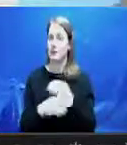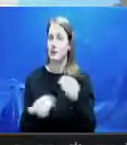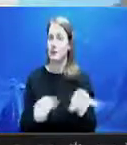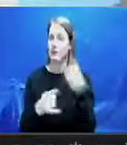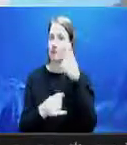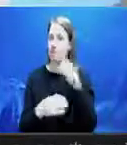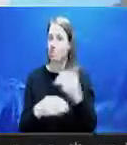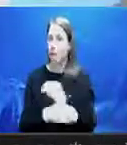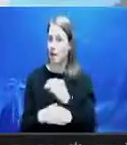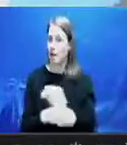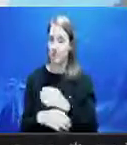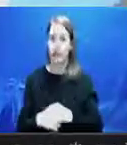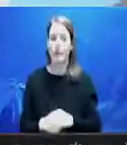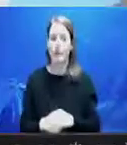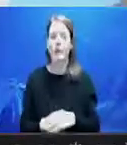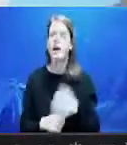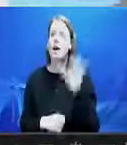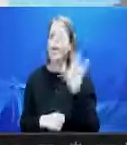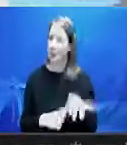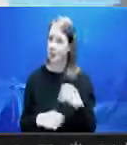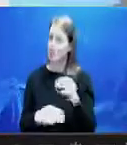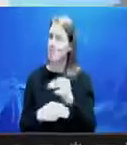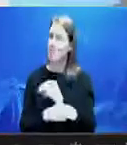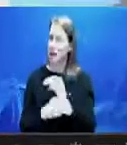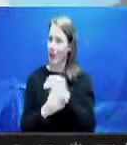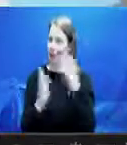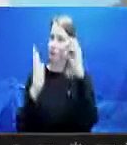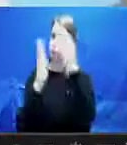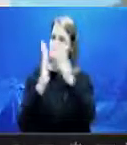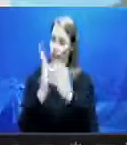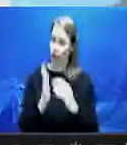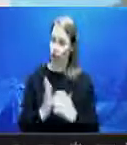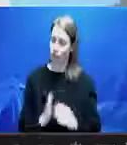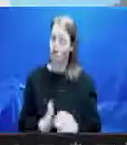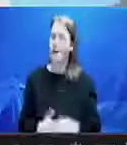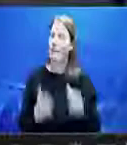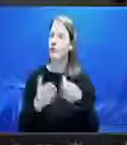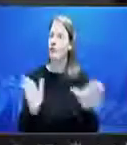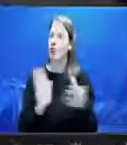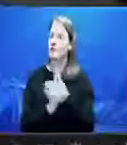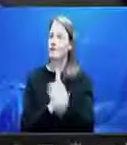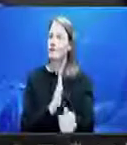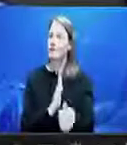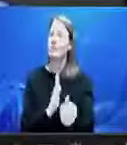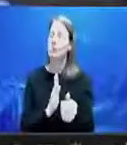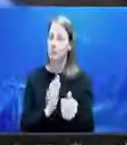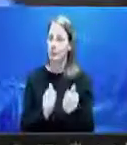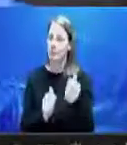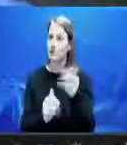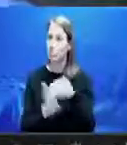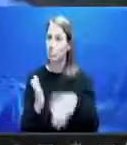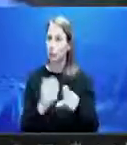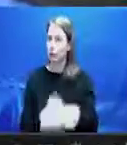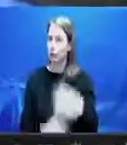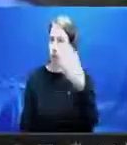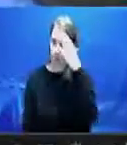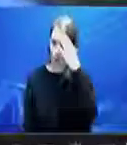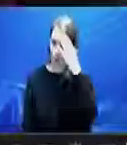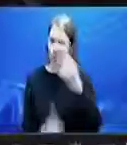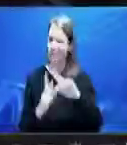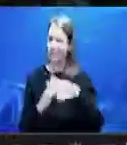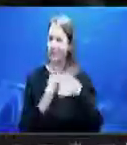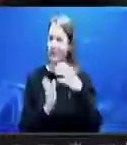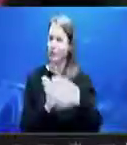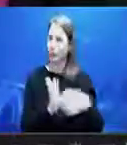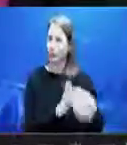broad math skills that all kids should develop, and they appear at the top of every chapter. They match up. The high school chapters are organized by